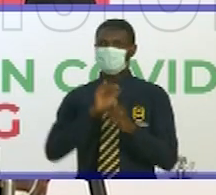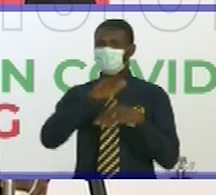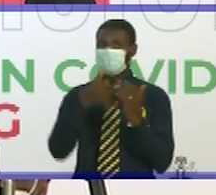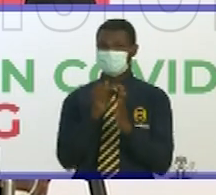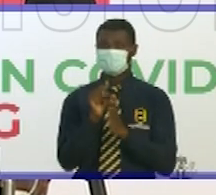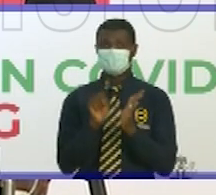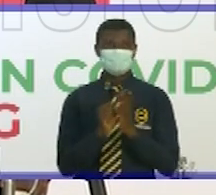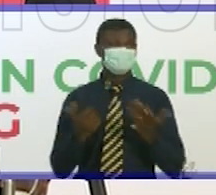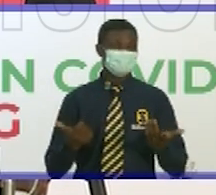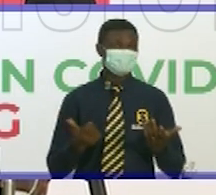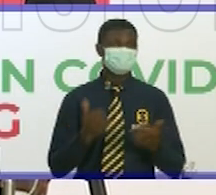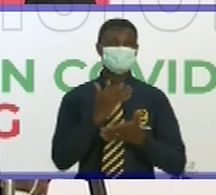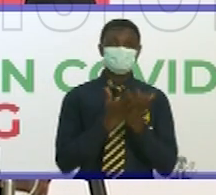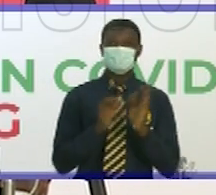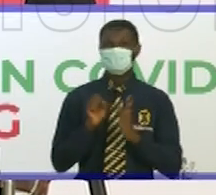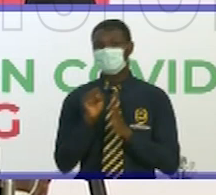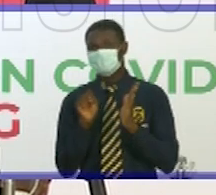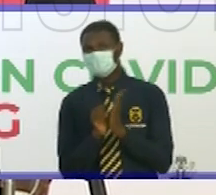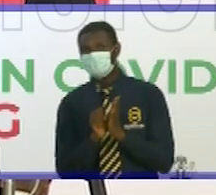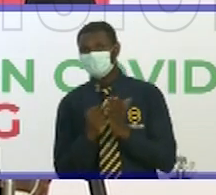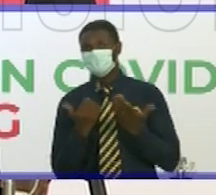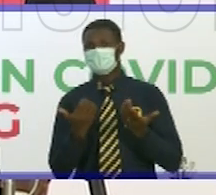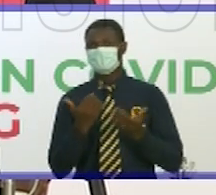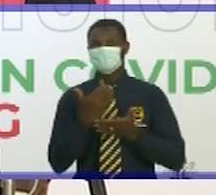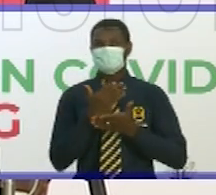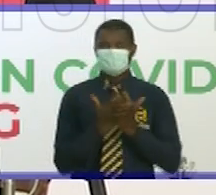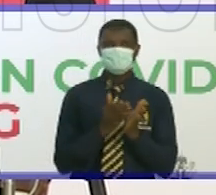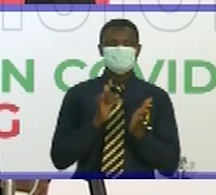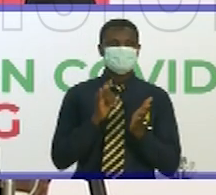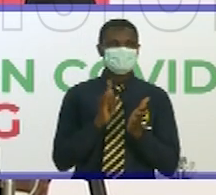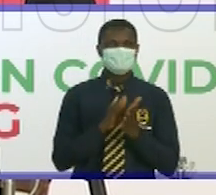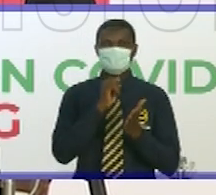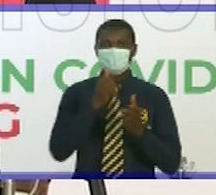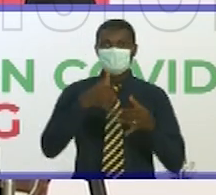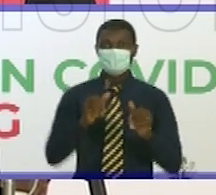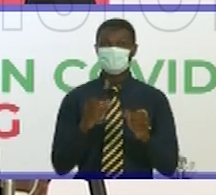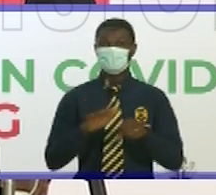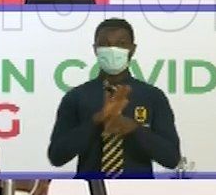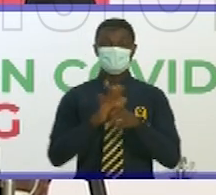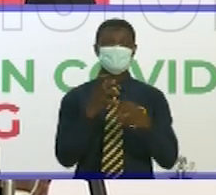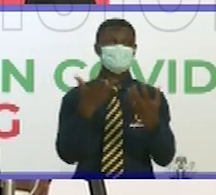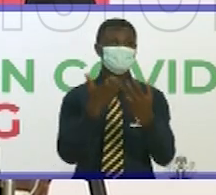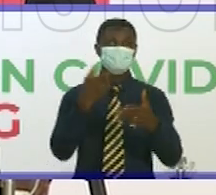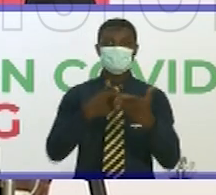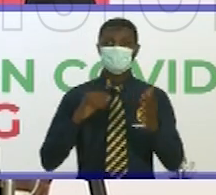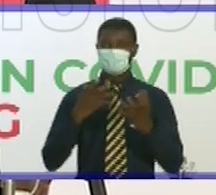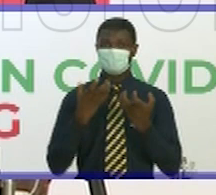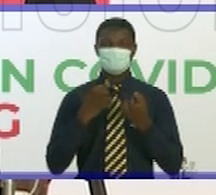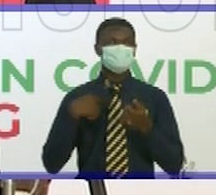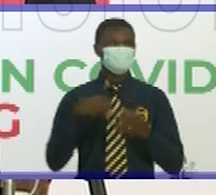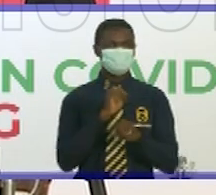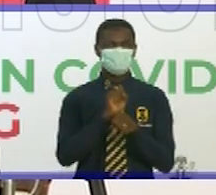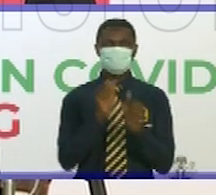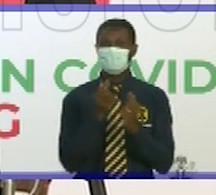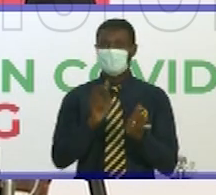already fulfilled some of these requirements. For those that haven't fulfilled it, we are working very closely with them to make sure that they fulfill